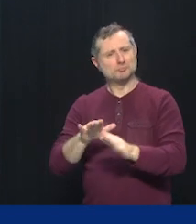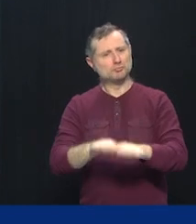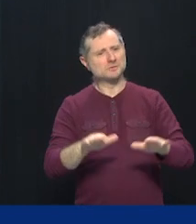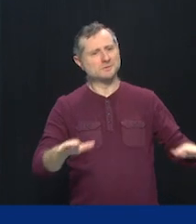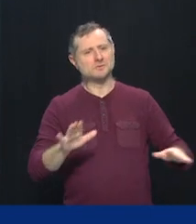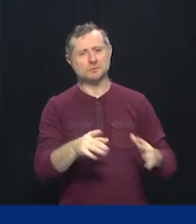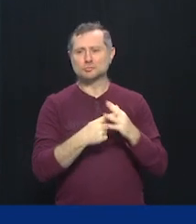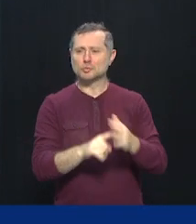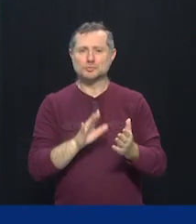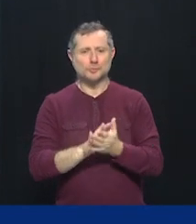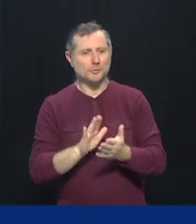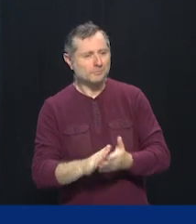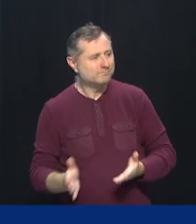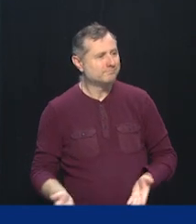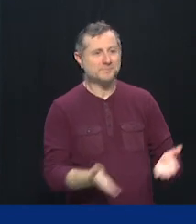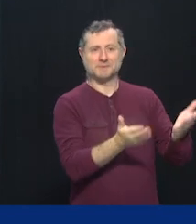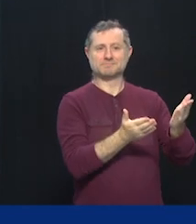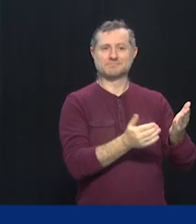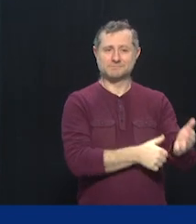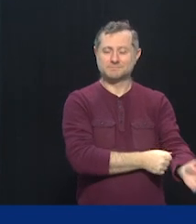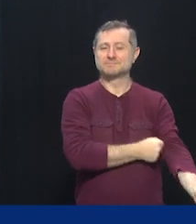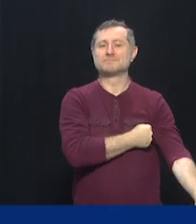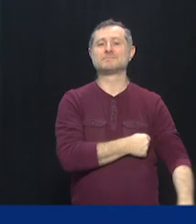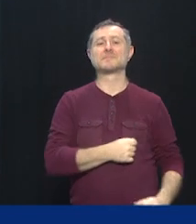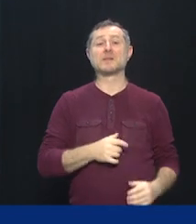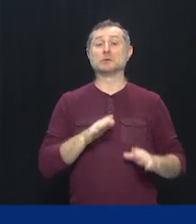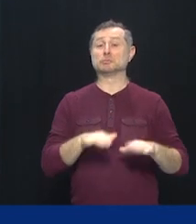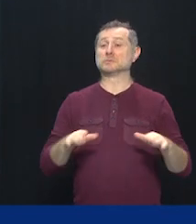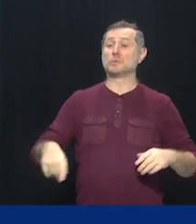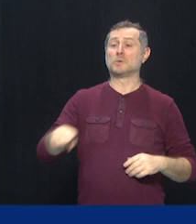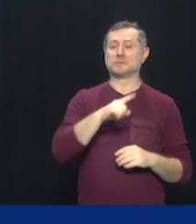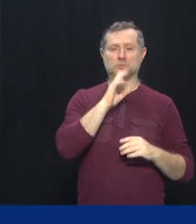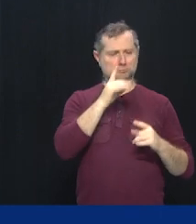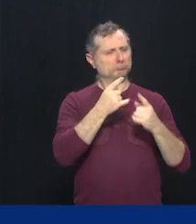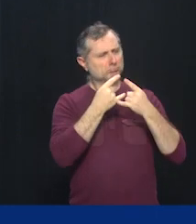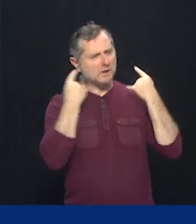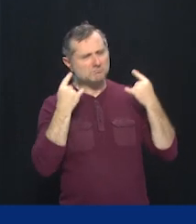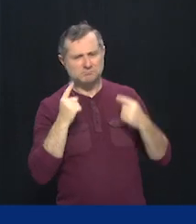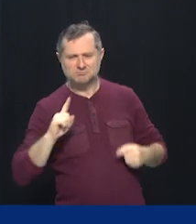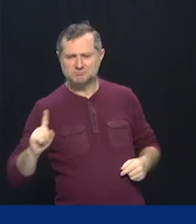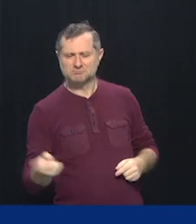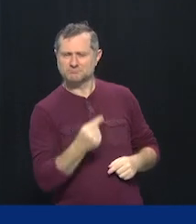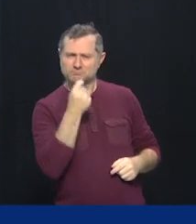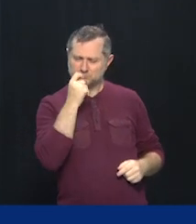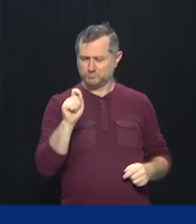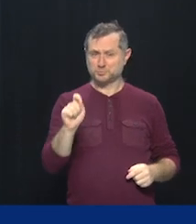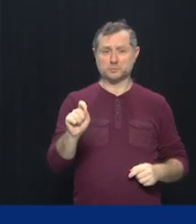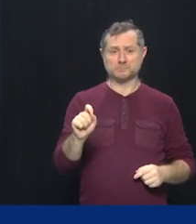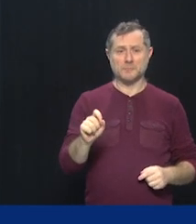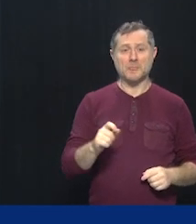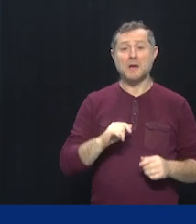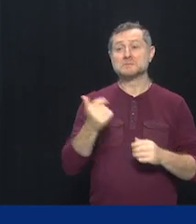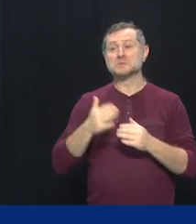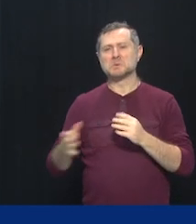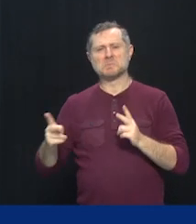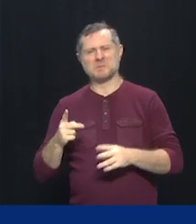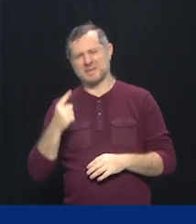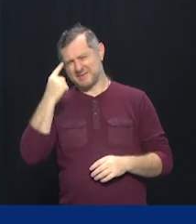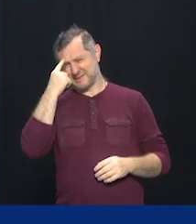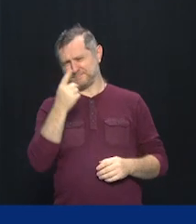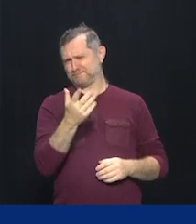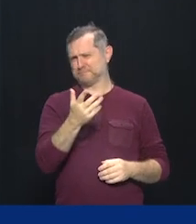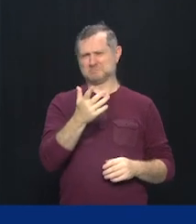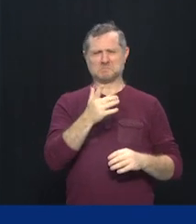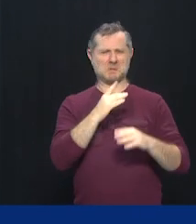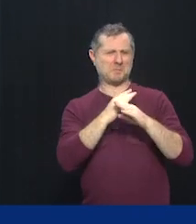But also, we'll have them masks. And I reflect on people who say, well, it's an infringement on the child and they can't do